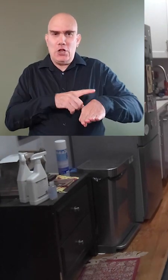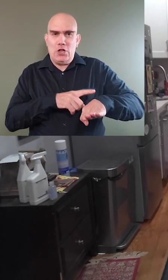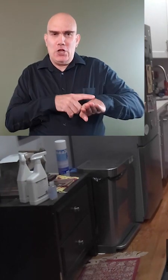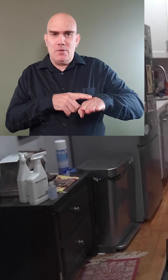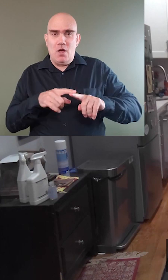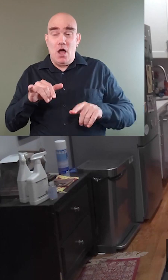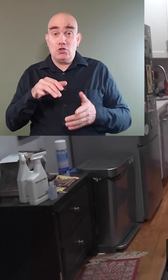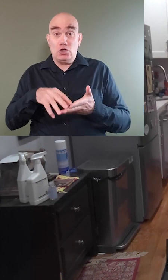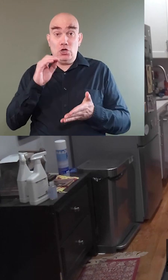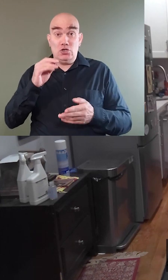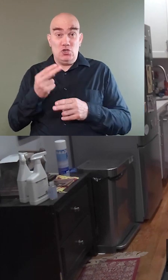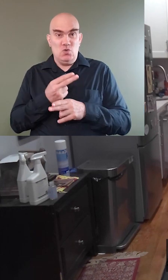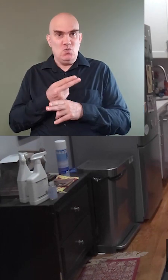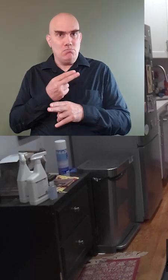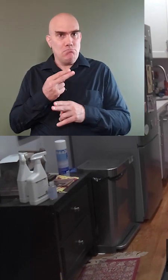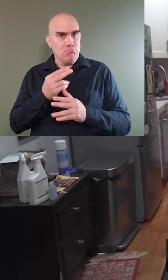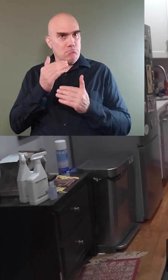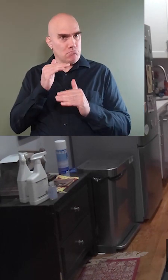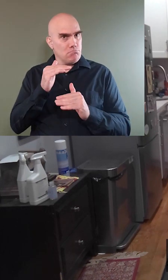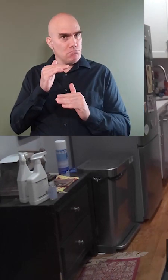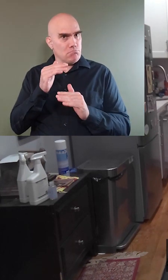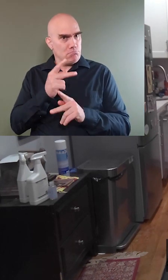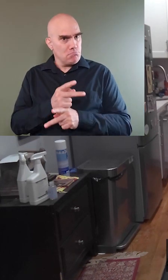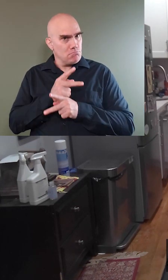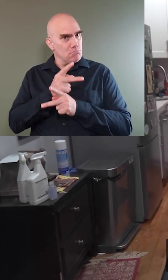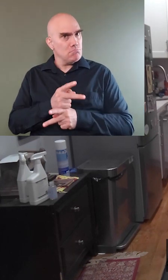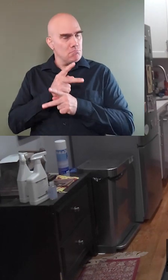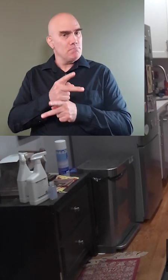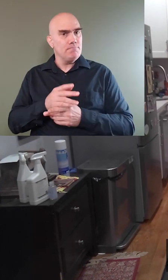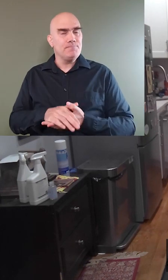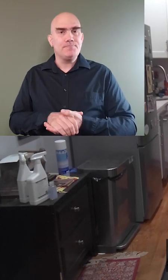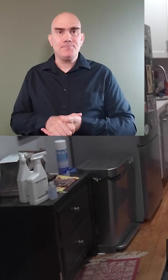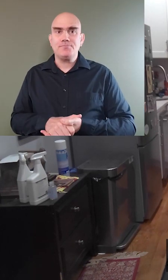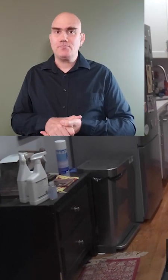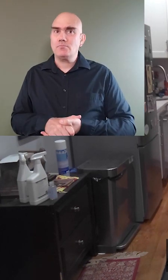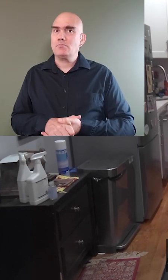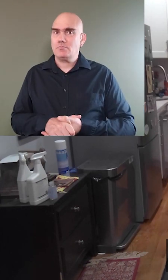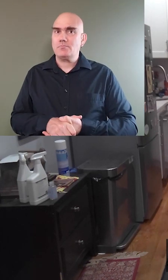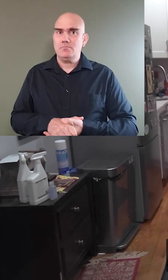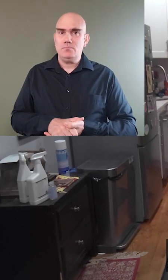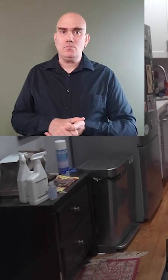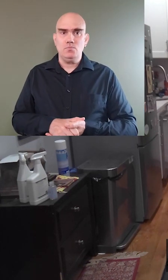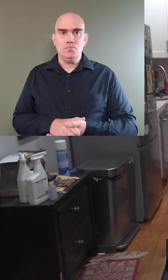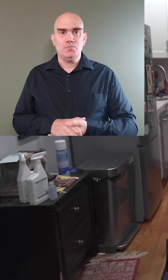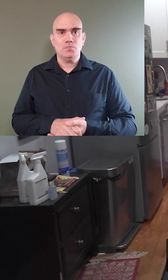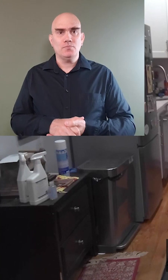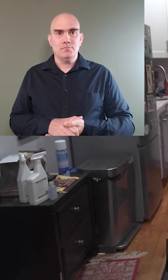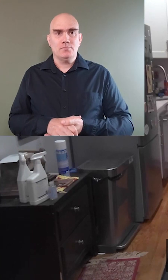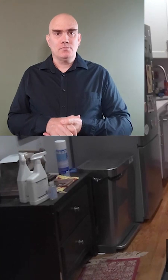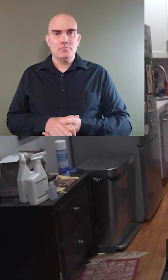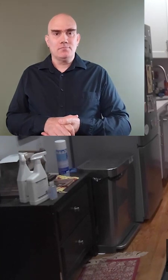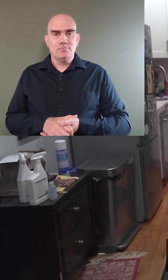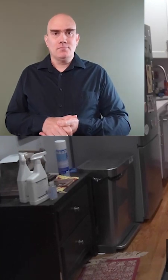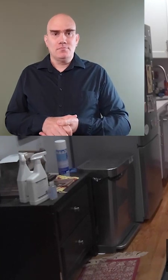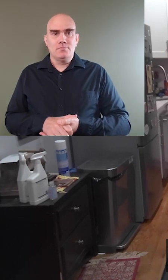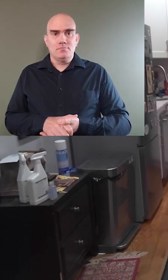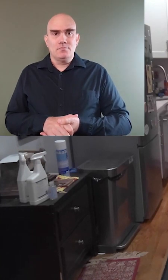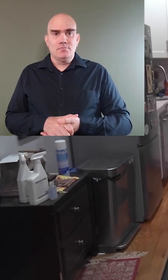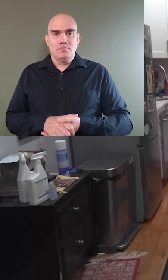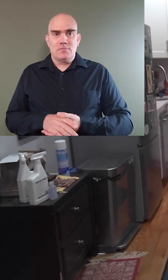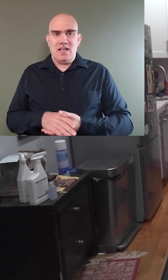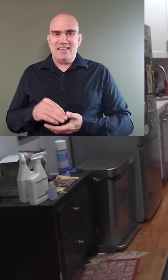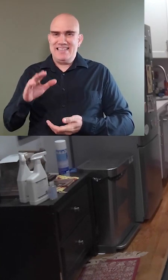ankle, but learn how to use it sparingly and carefully,